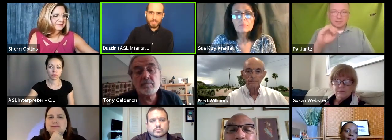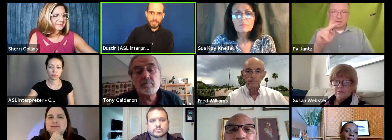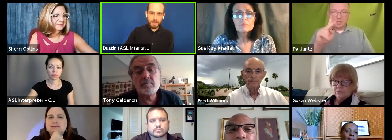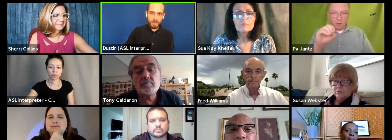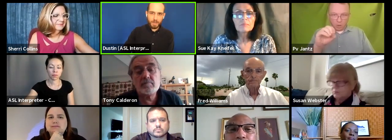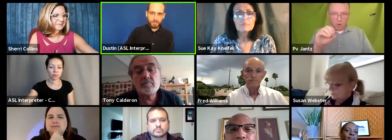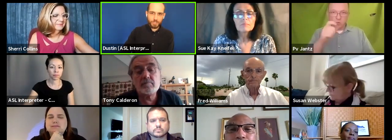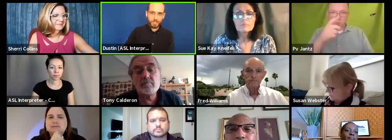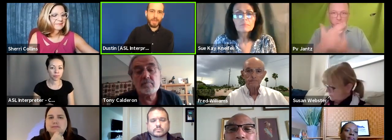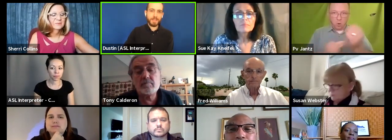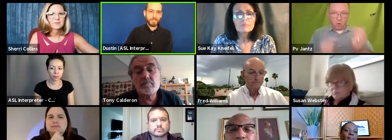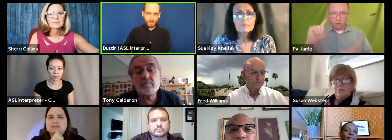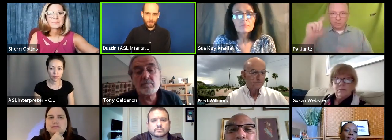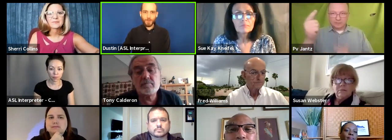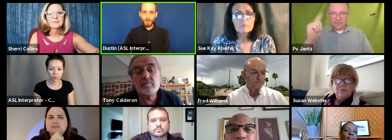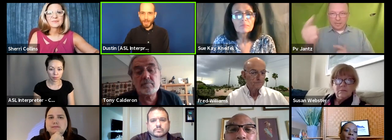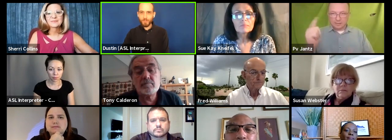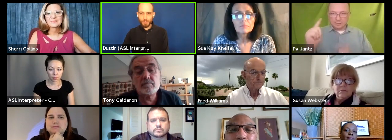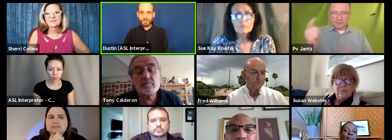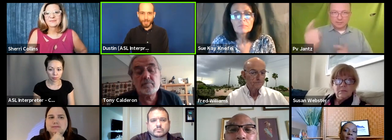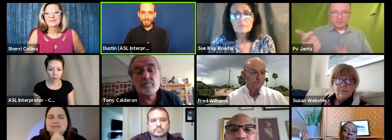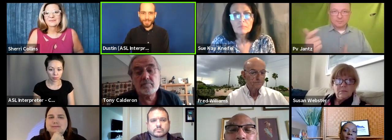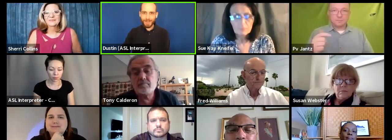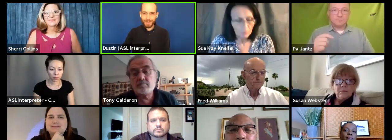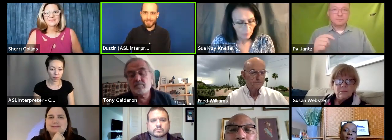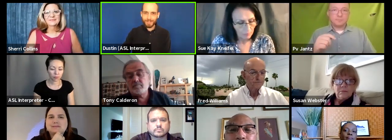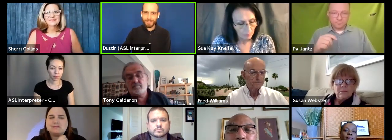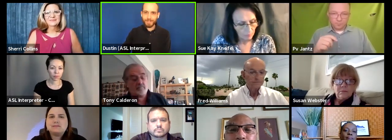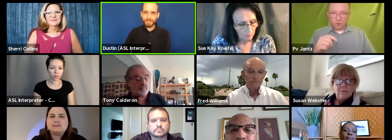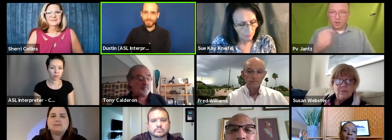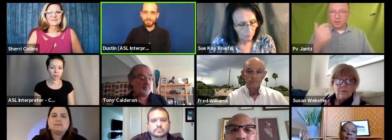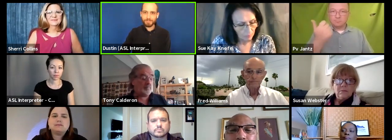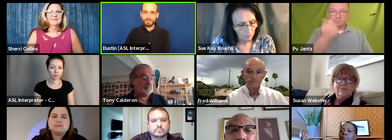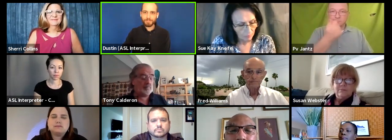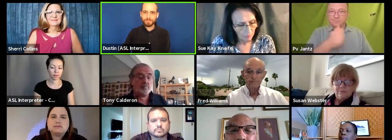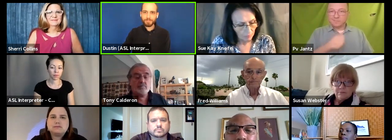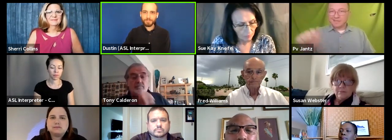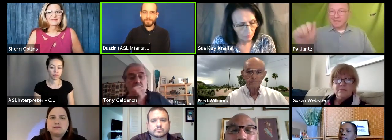And I see Hutch and Cienko have both seconded that.